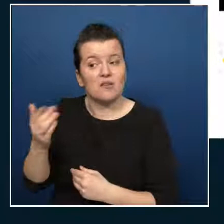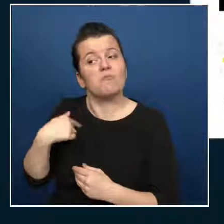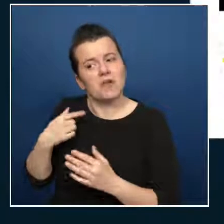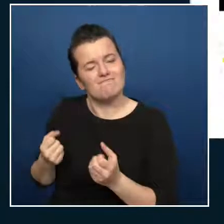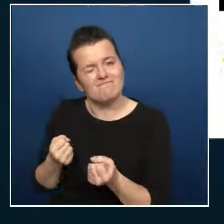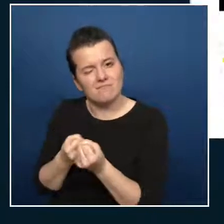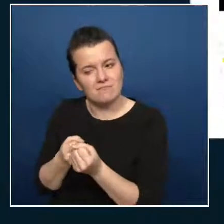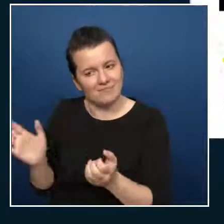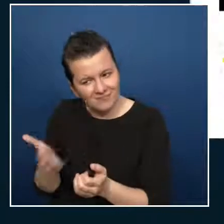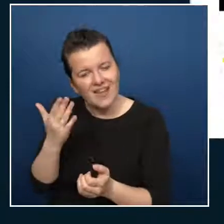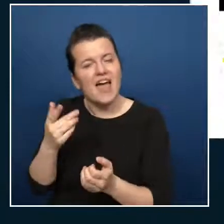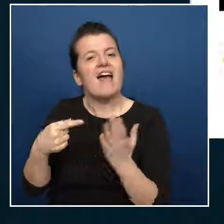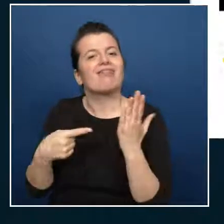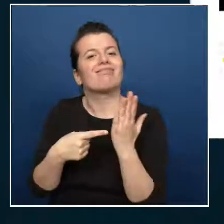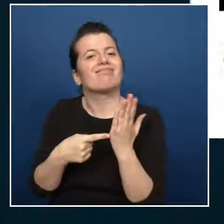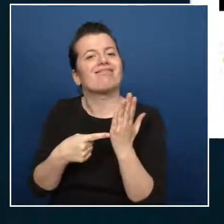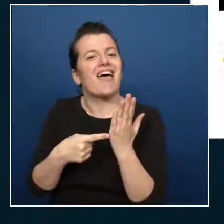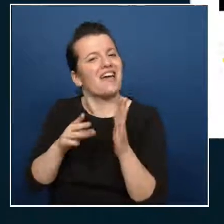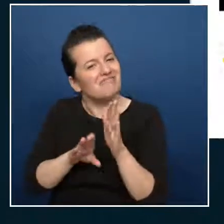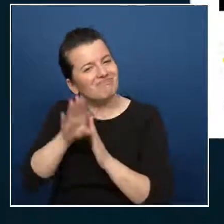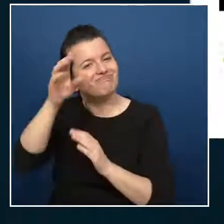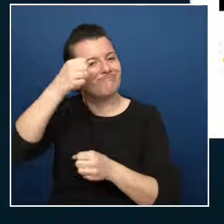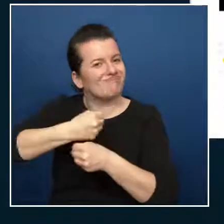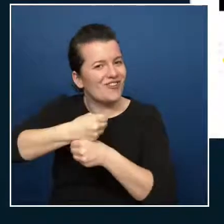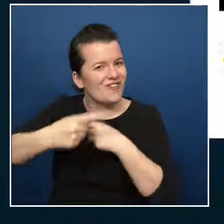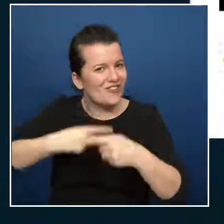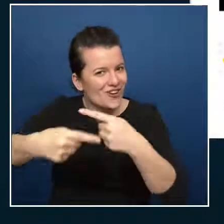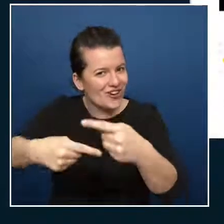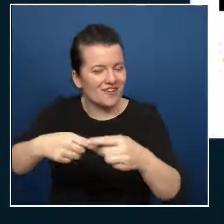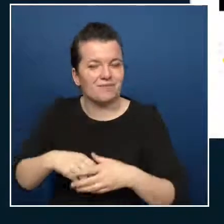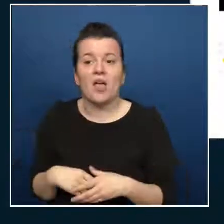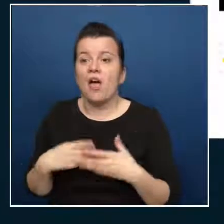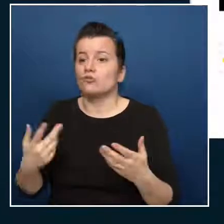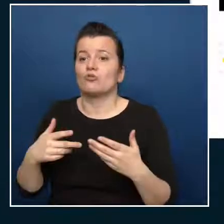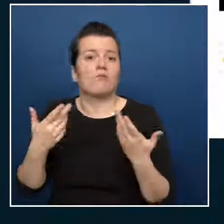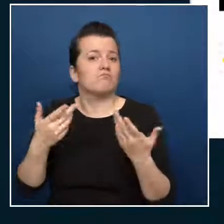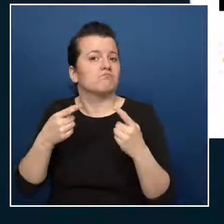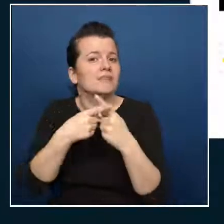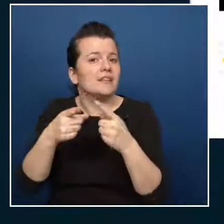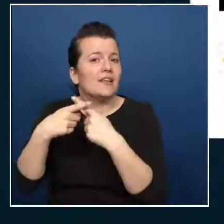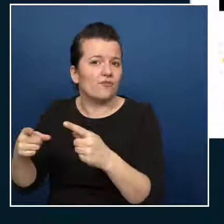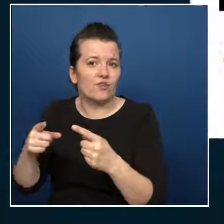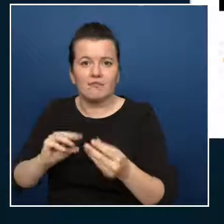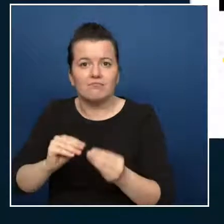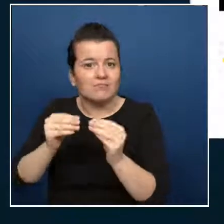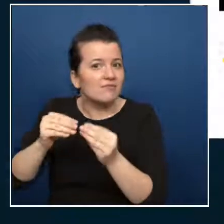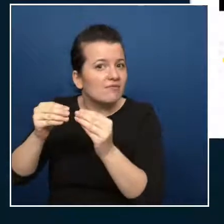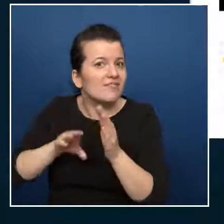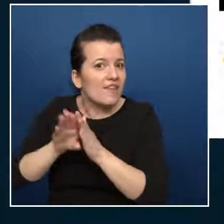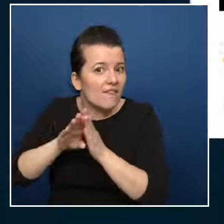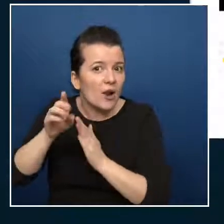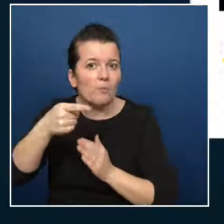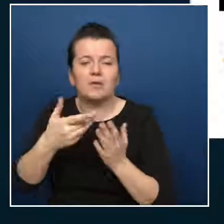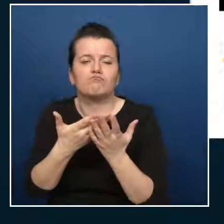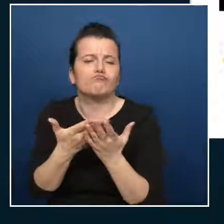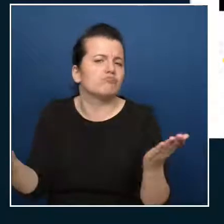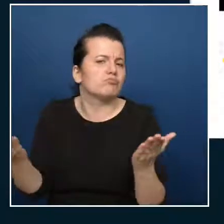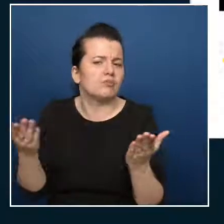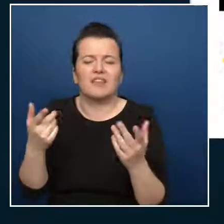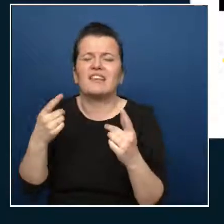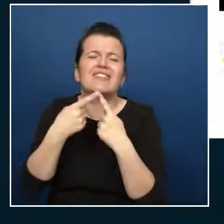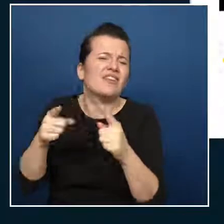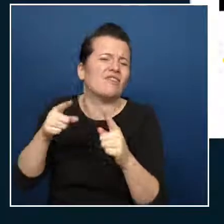tech and helping them out with different things in programming, advices, and all mentoring related stuff.